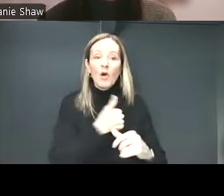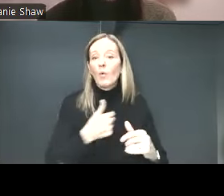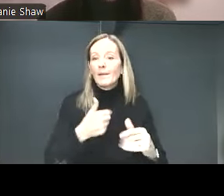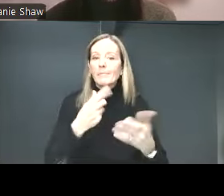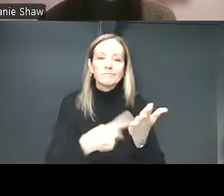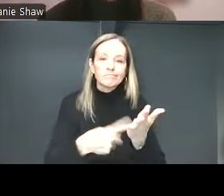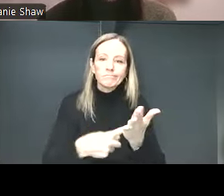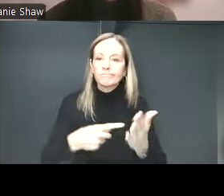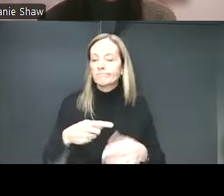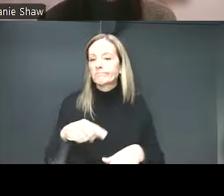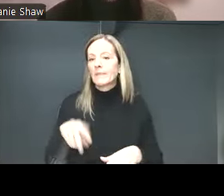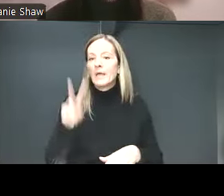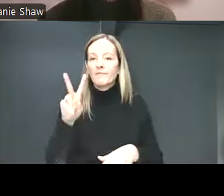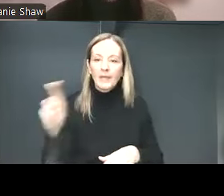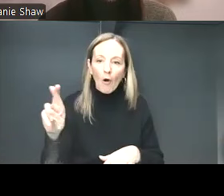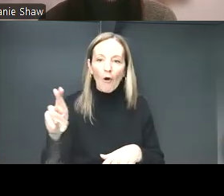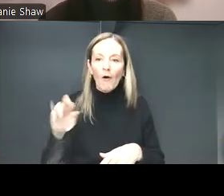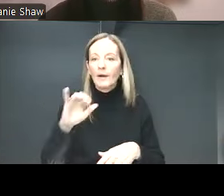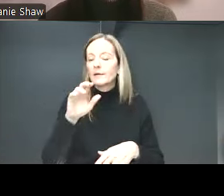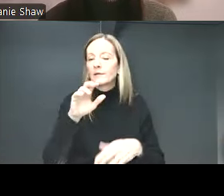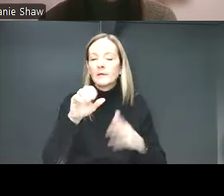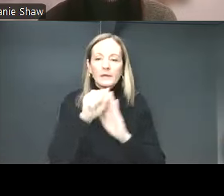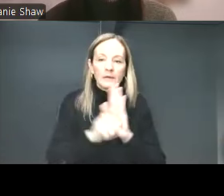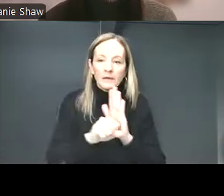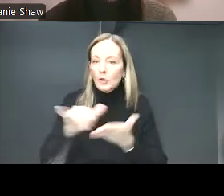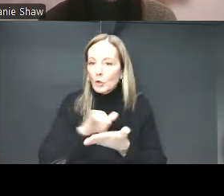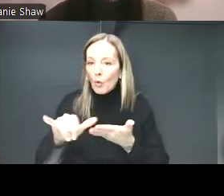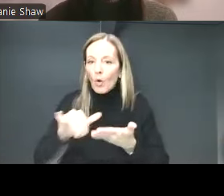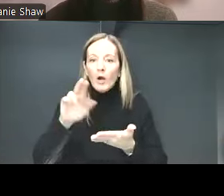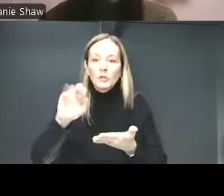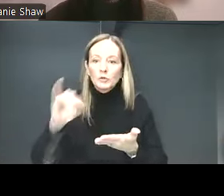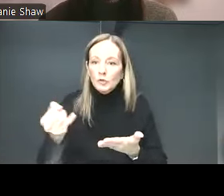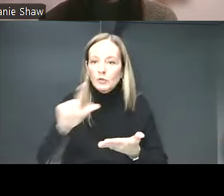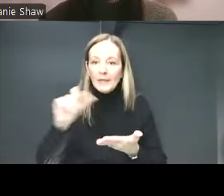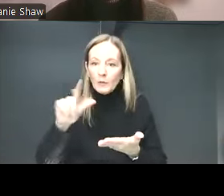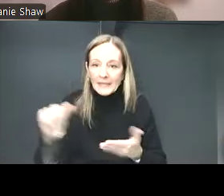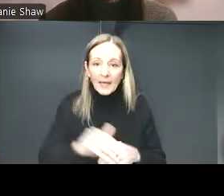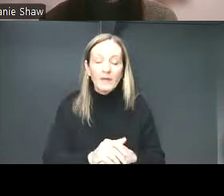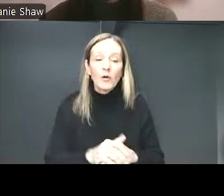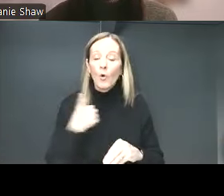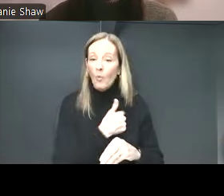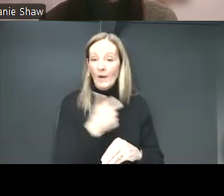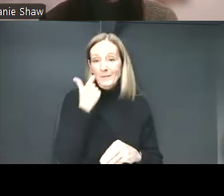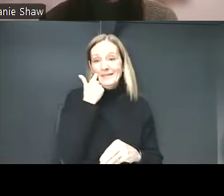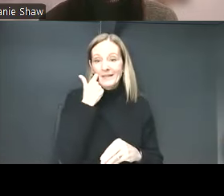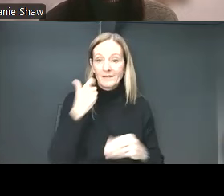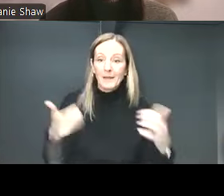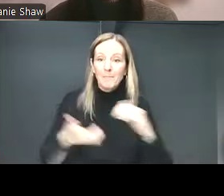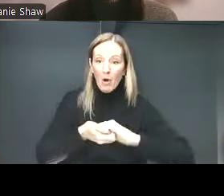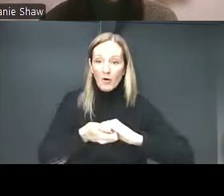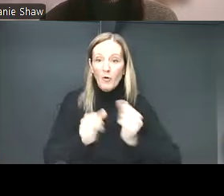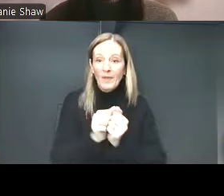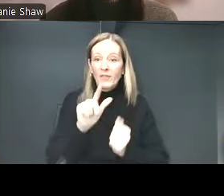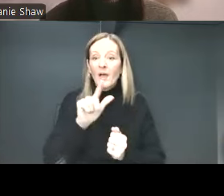to voc rehab agencies in New Jersey, New York, and even Louisiana. So we recently partnered with Louisiana State